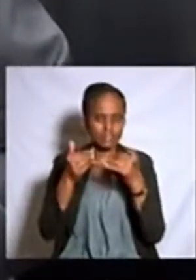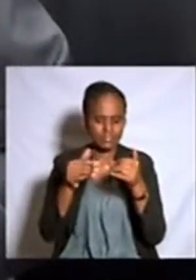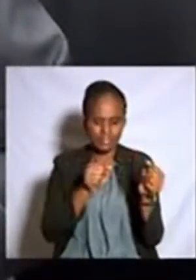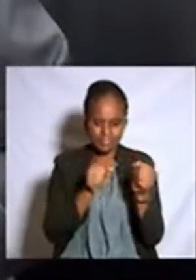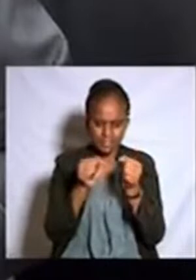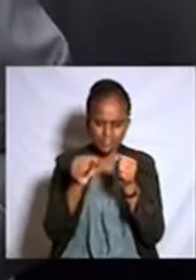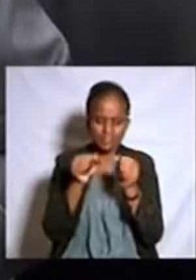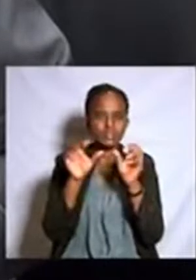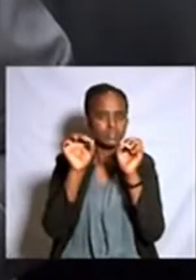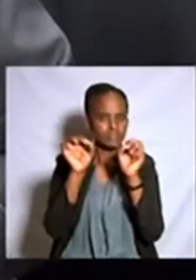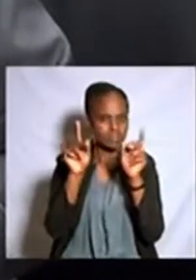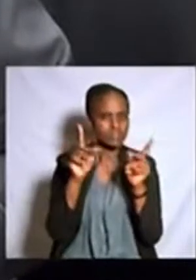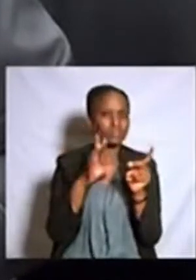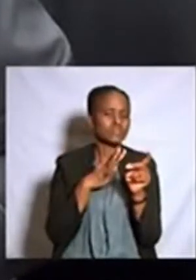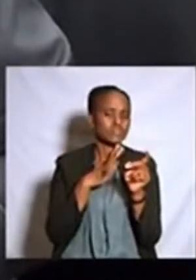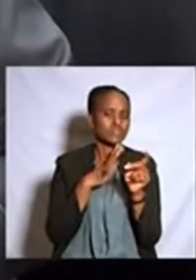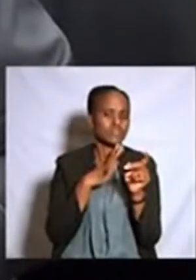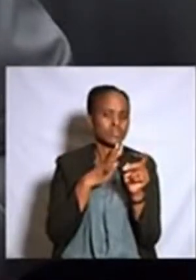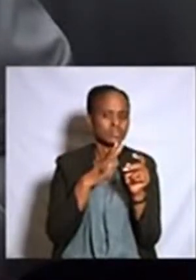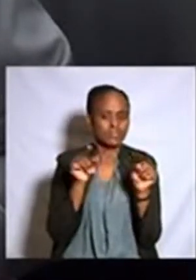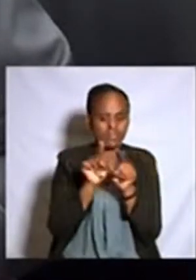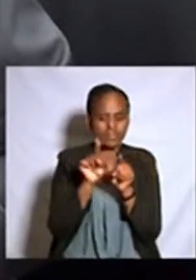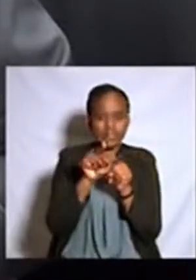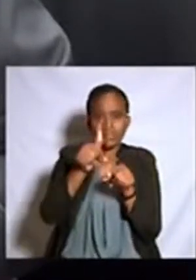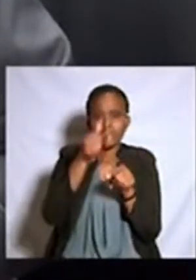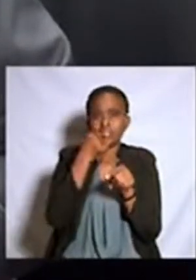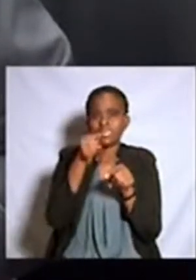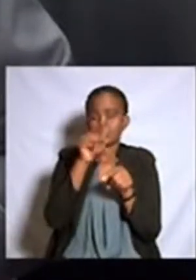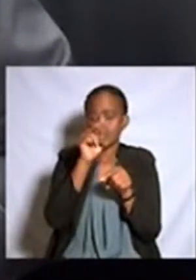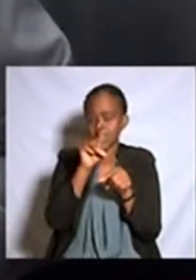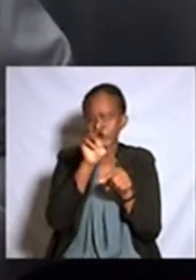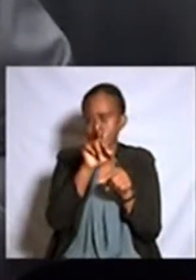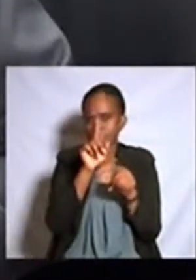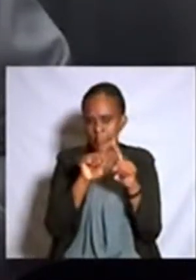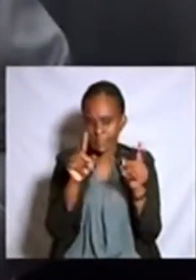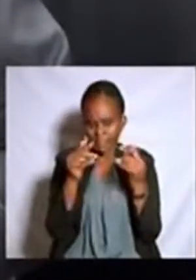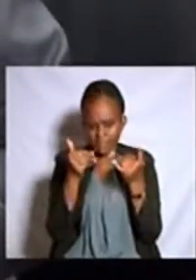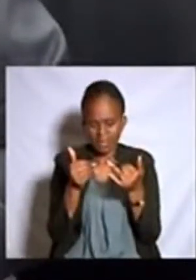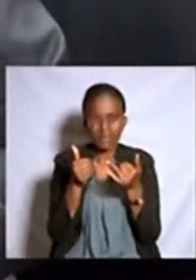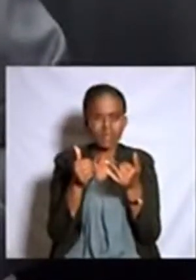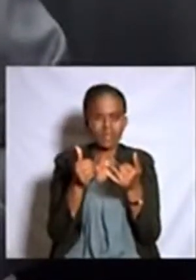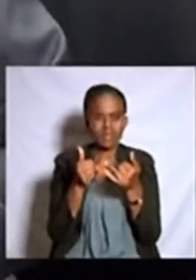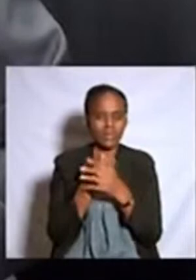was actually okay, like you're saying, MD. However,